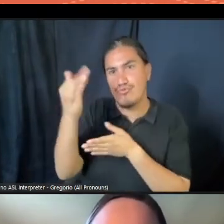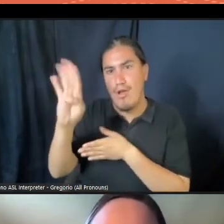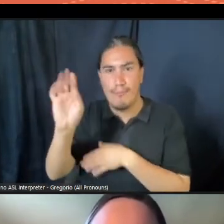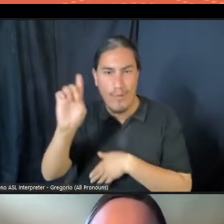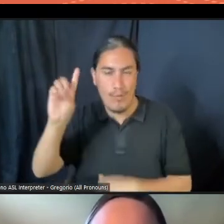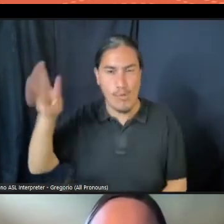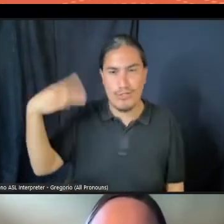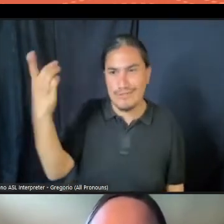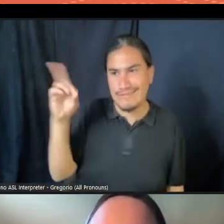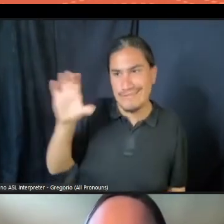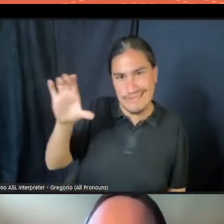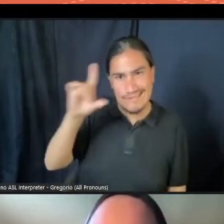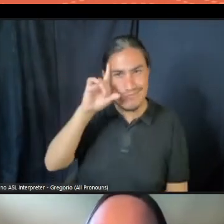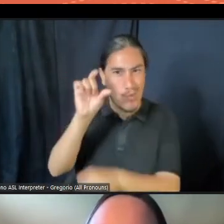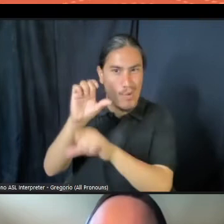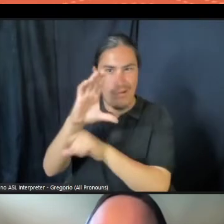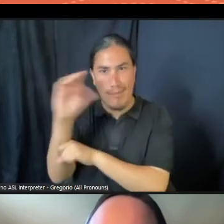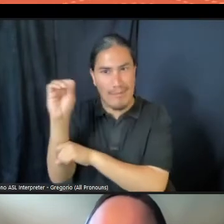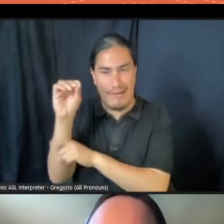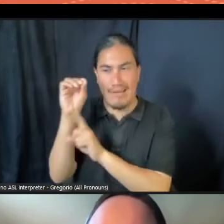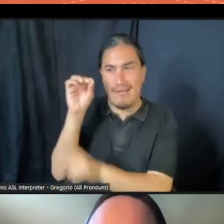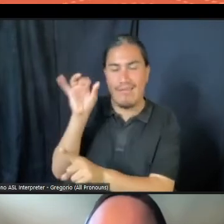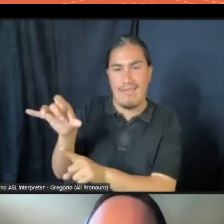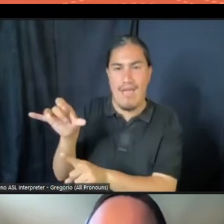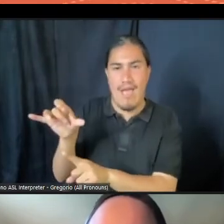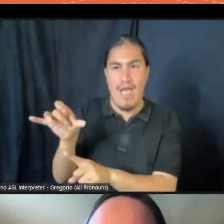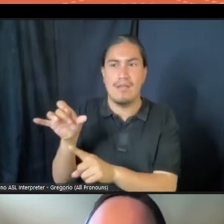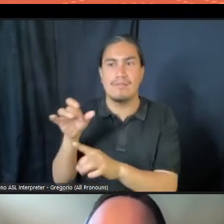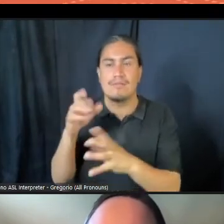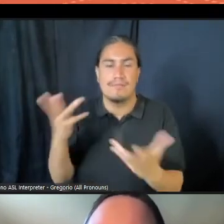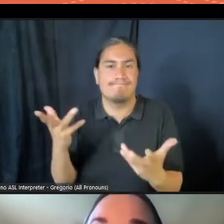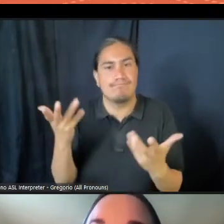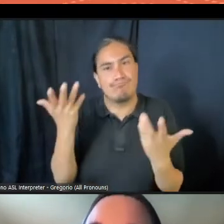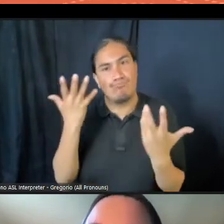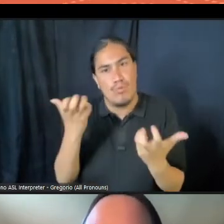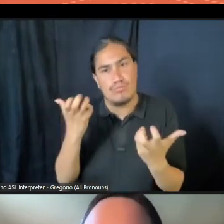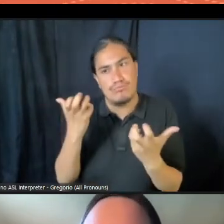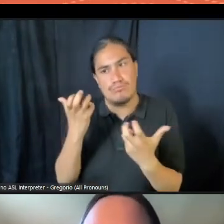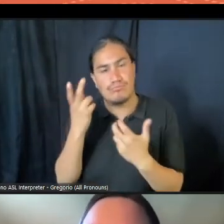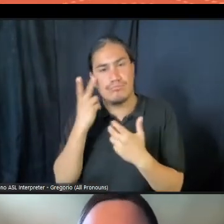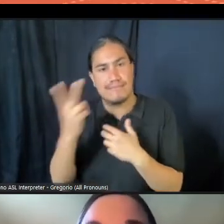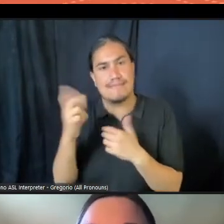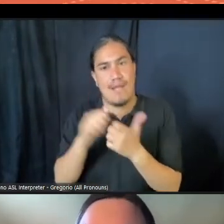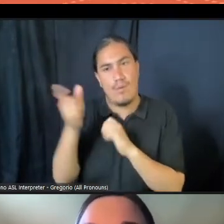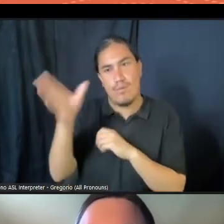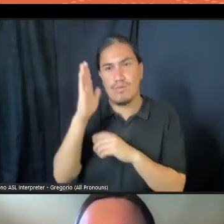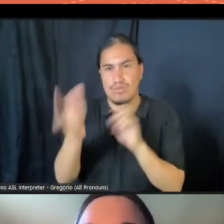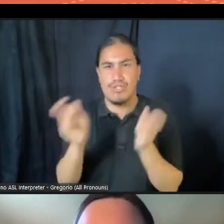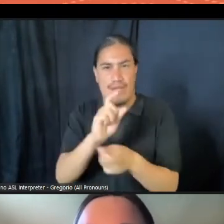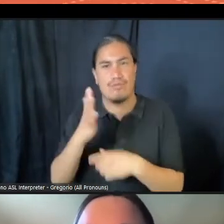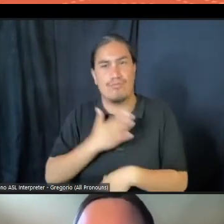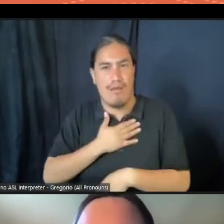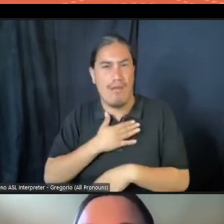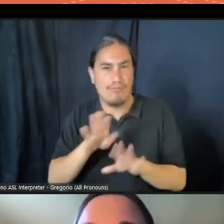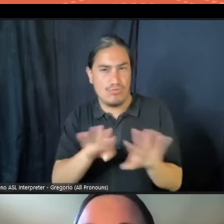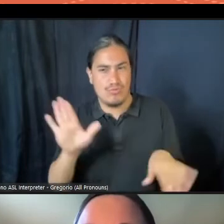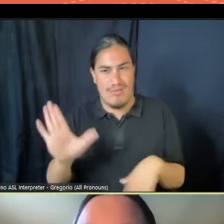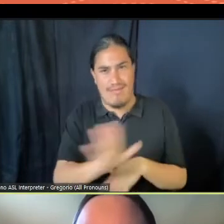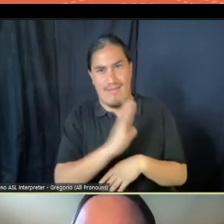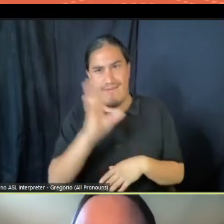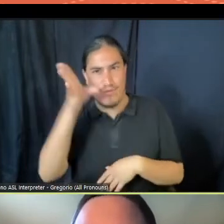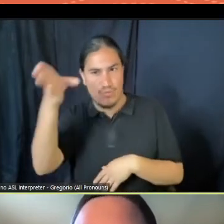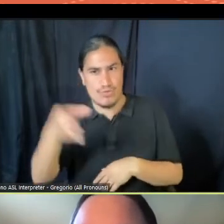for a corporation, you know, basically designing my children's futures. So I'm thinking about that a lot. So.